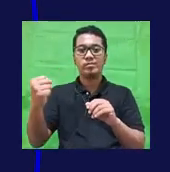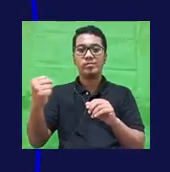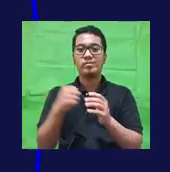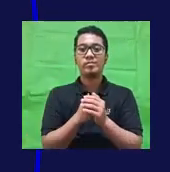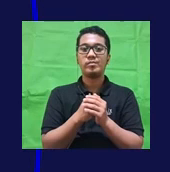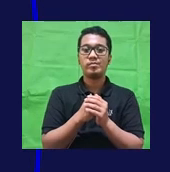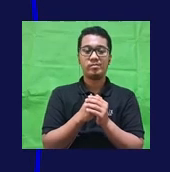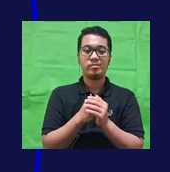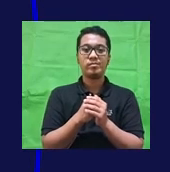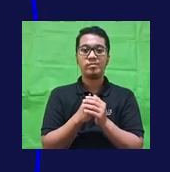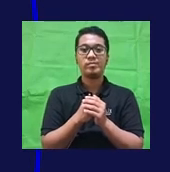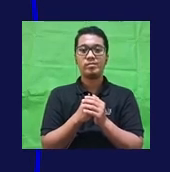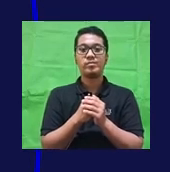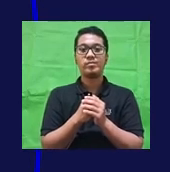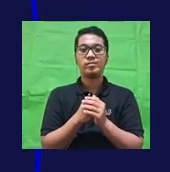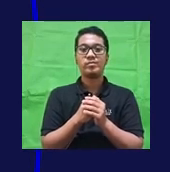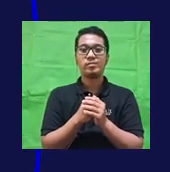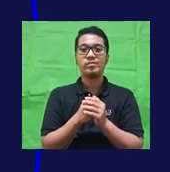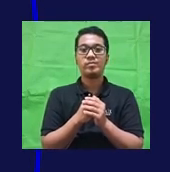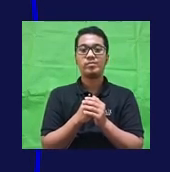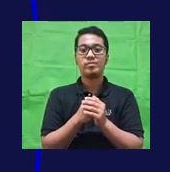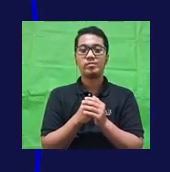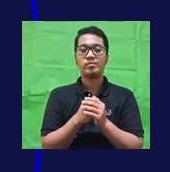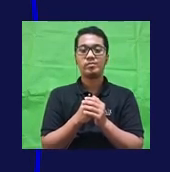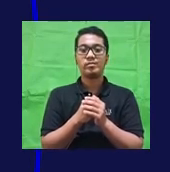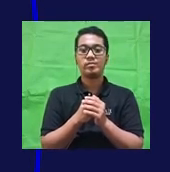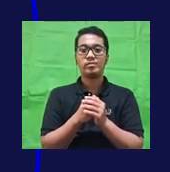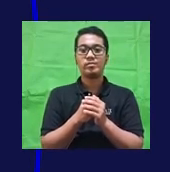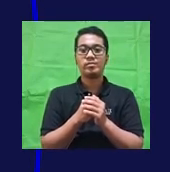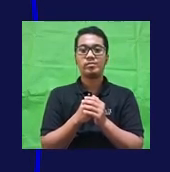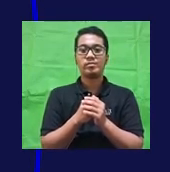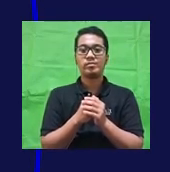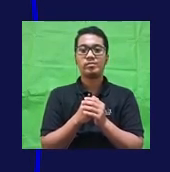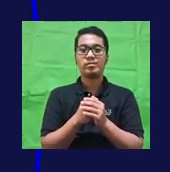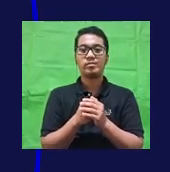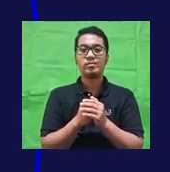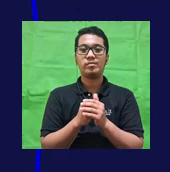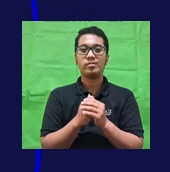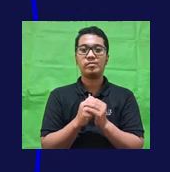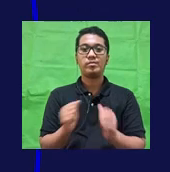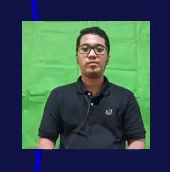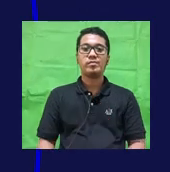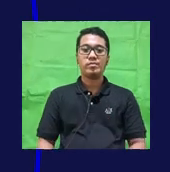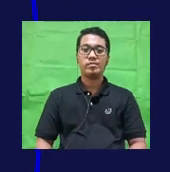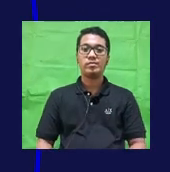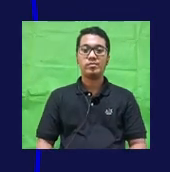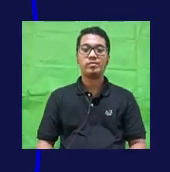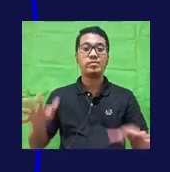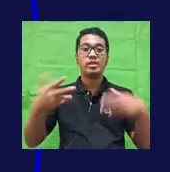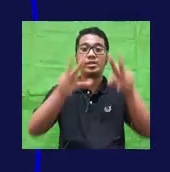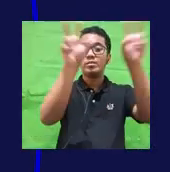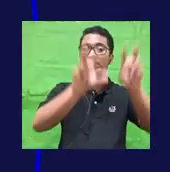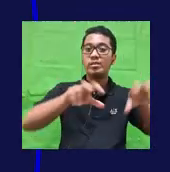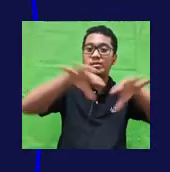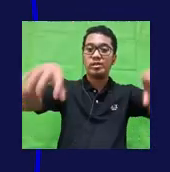immaterial bridge that happens as a phenomenon in the world. And in this map, if you see in the center line, there is this green